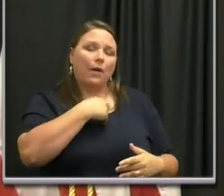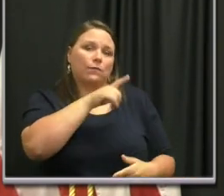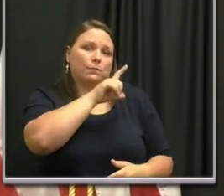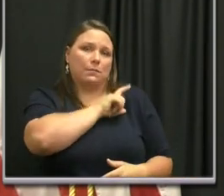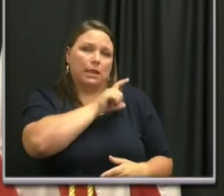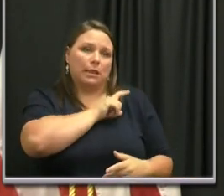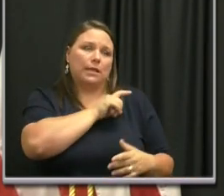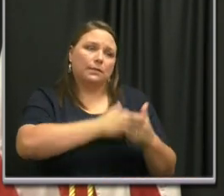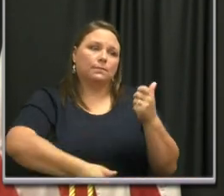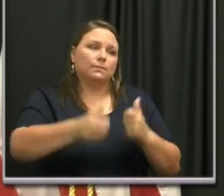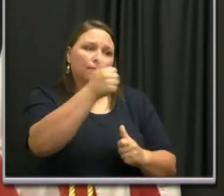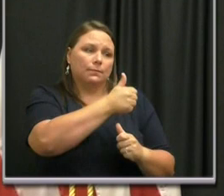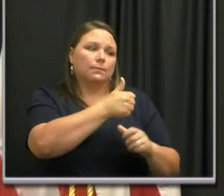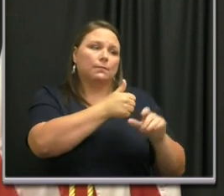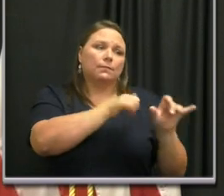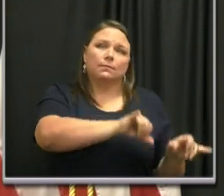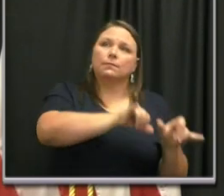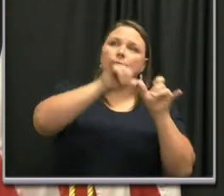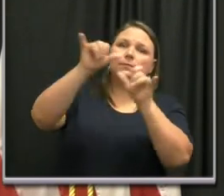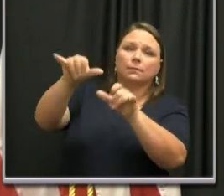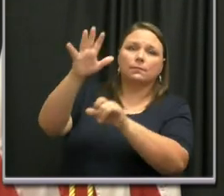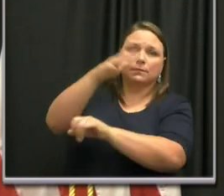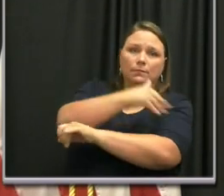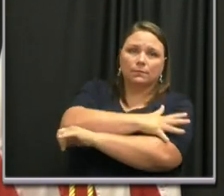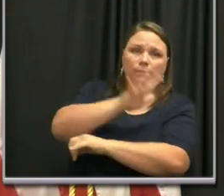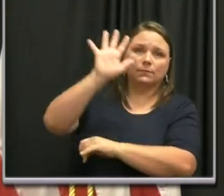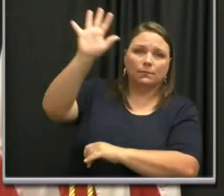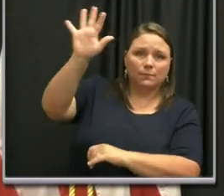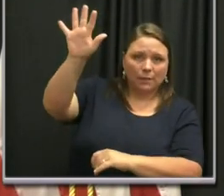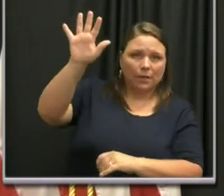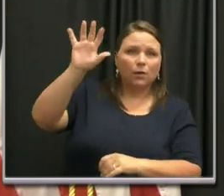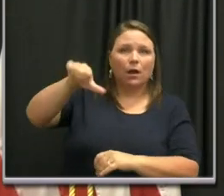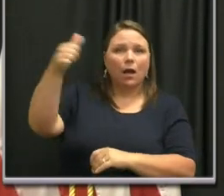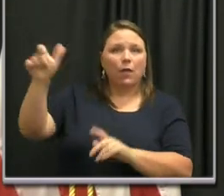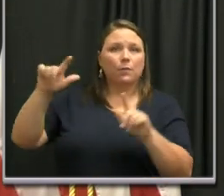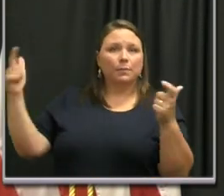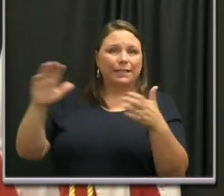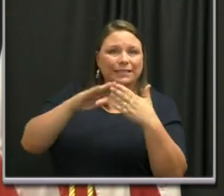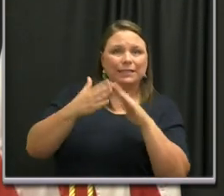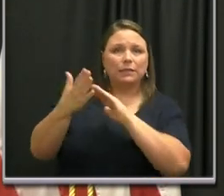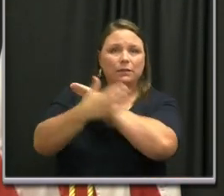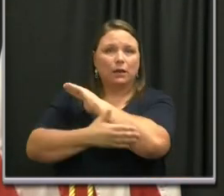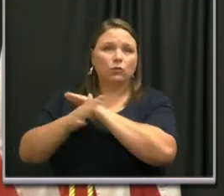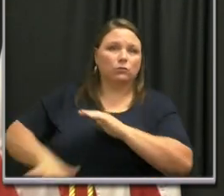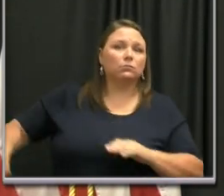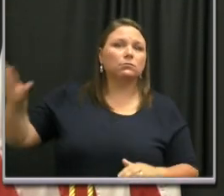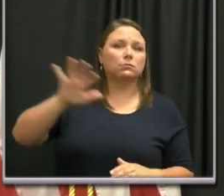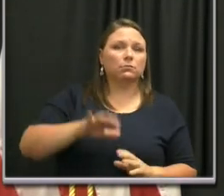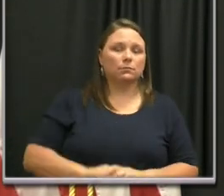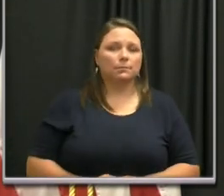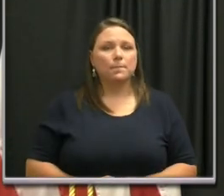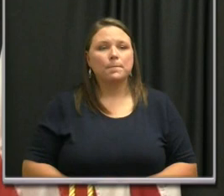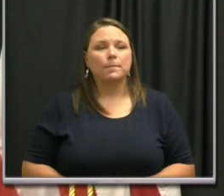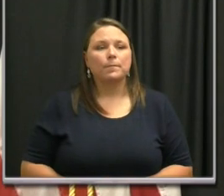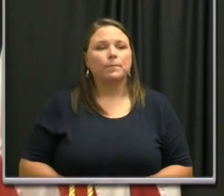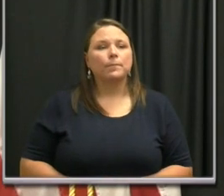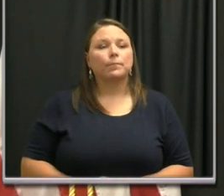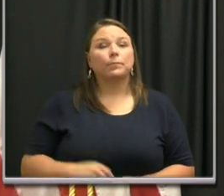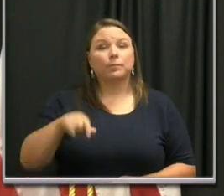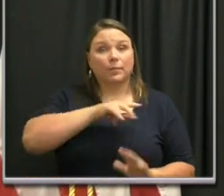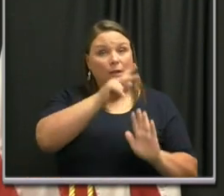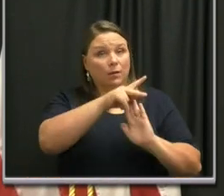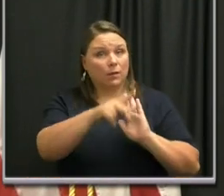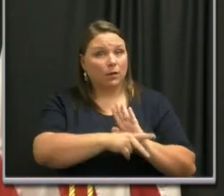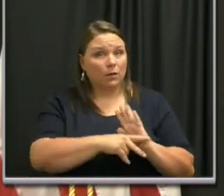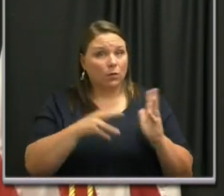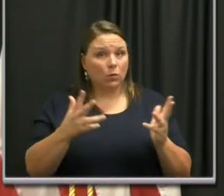instruction consistent with the PERF guidelines in other major cities across the nation. Our policy